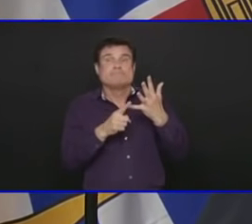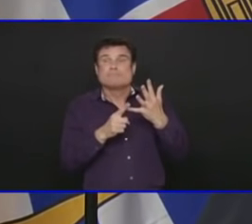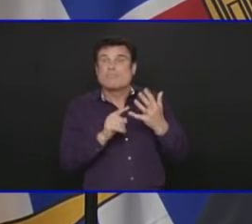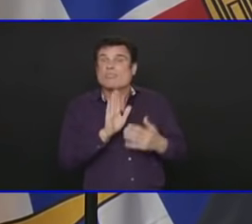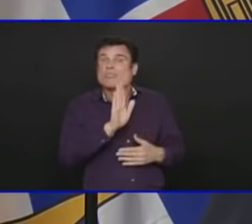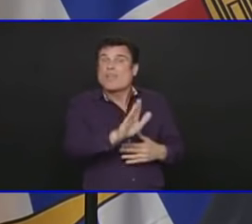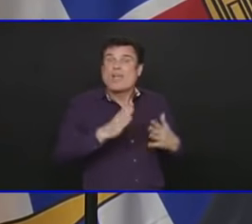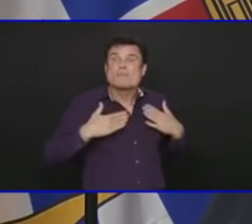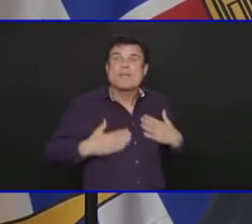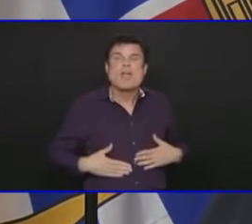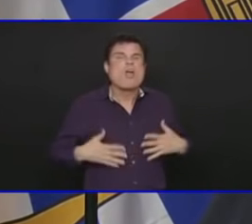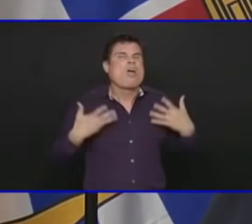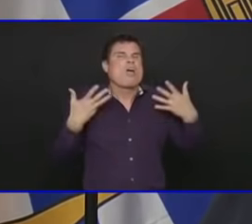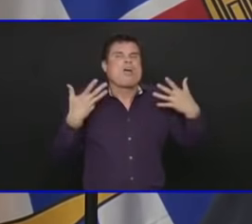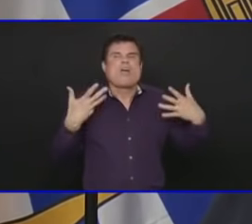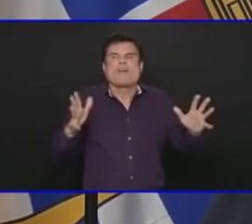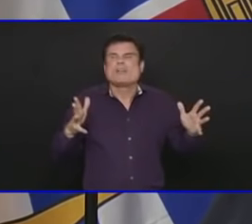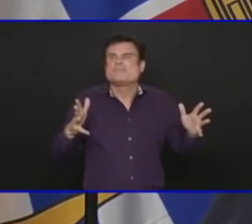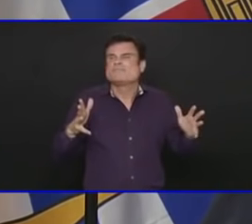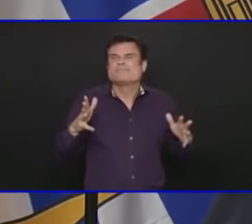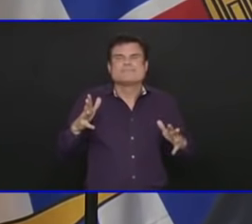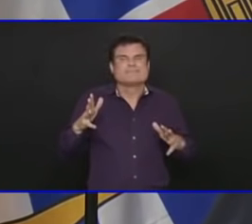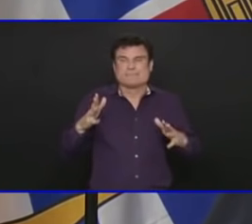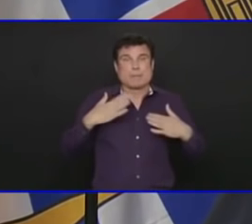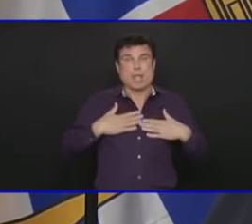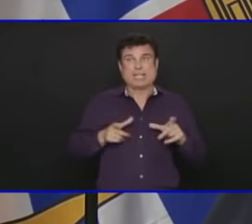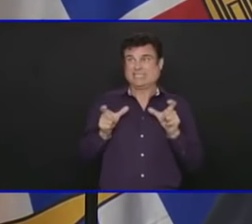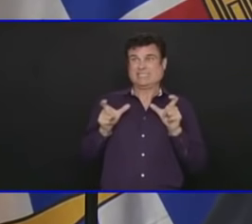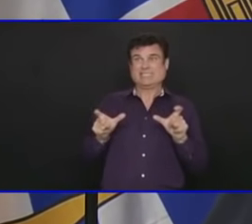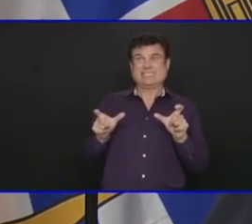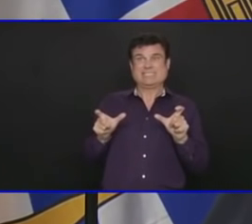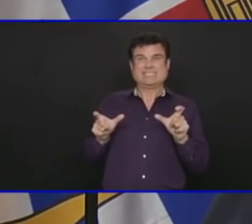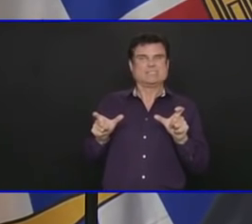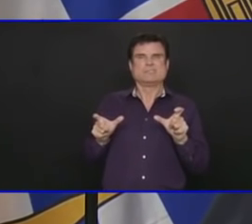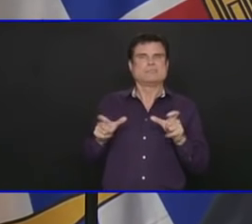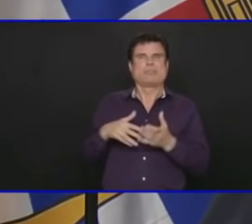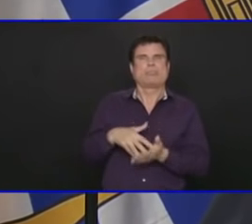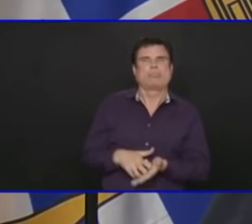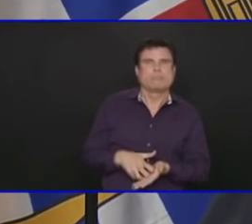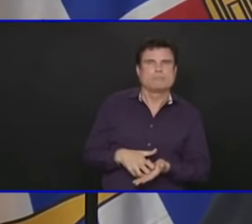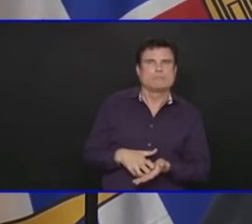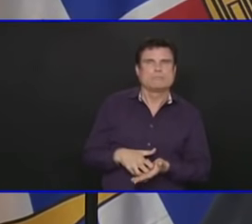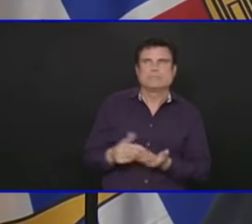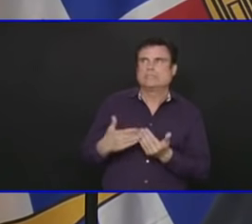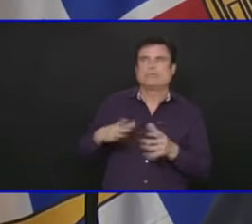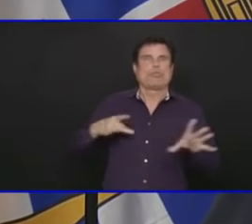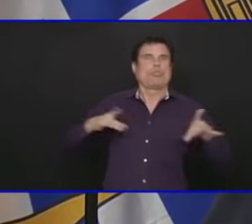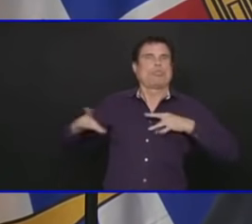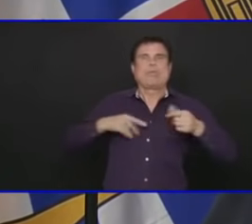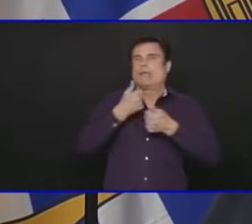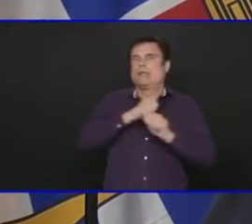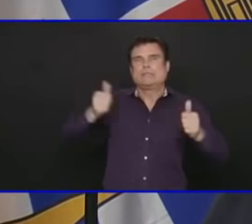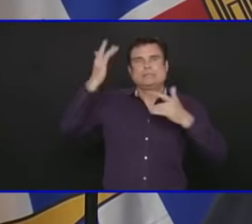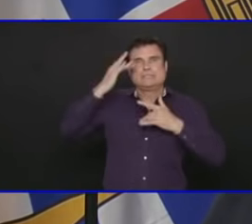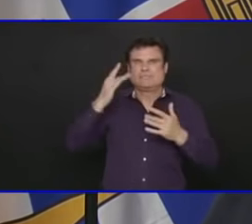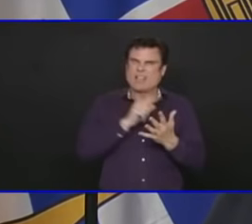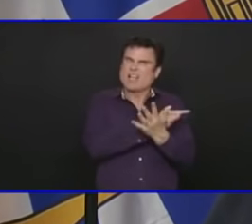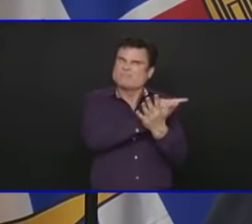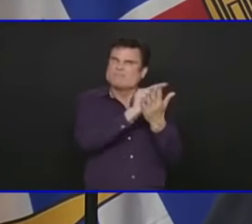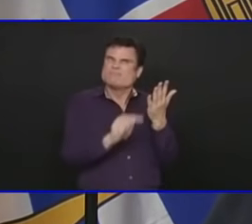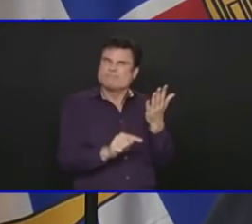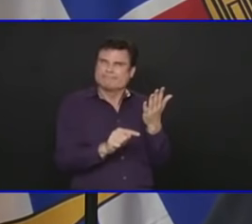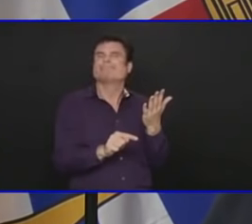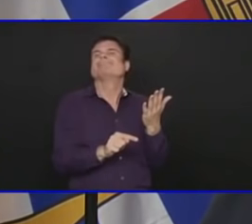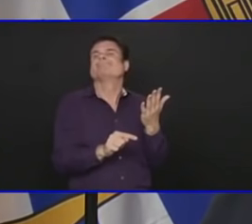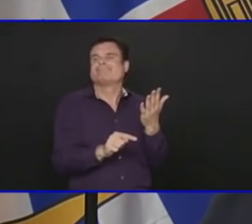likely to have more severe illness or to need ICU care, that's something that people are asking around the world.